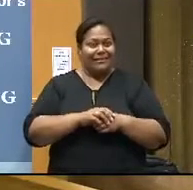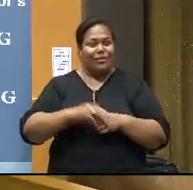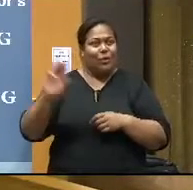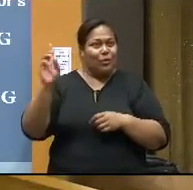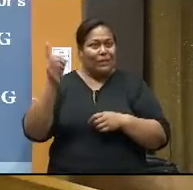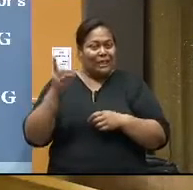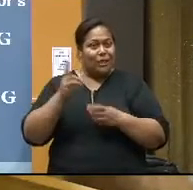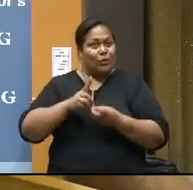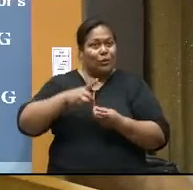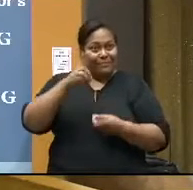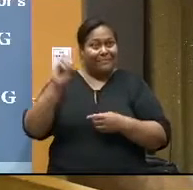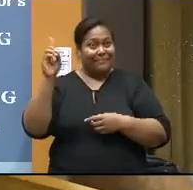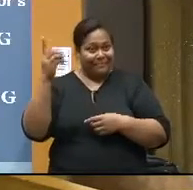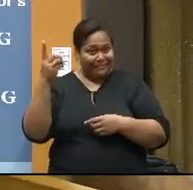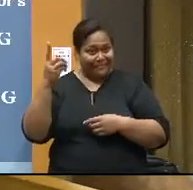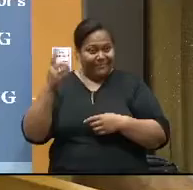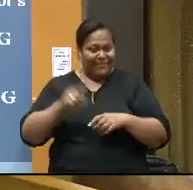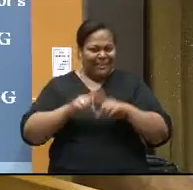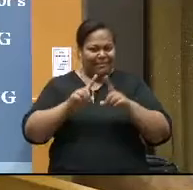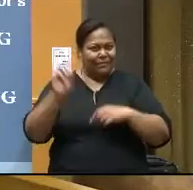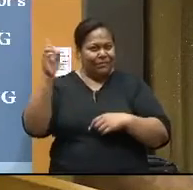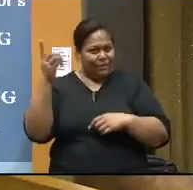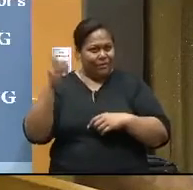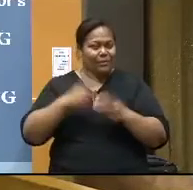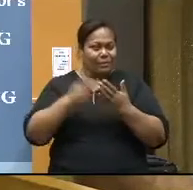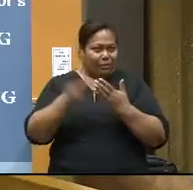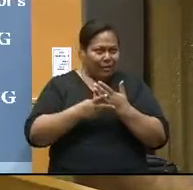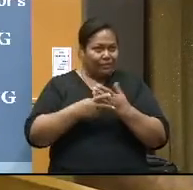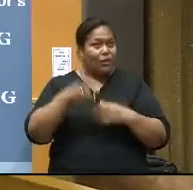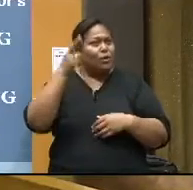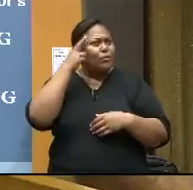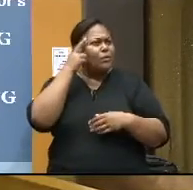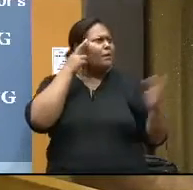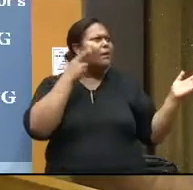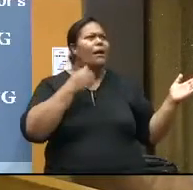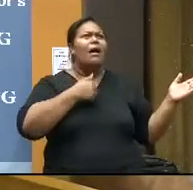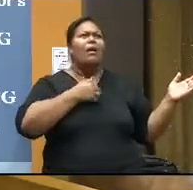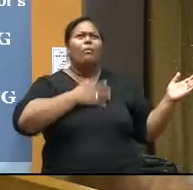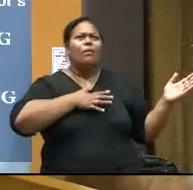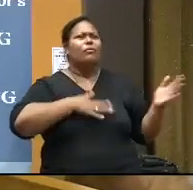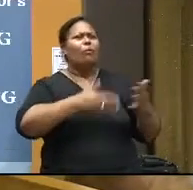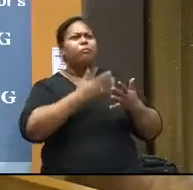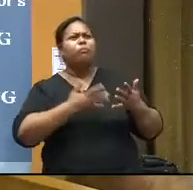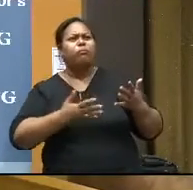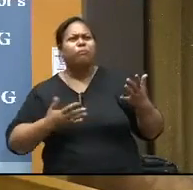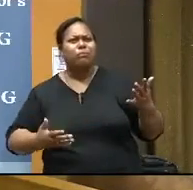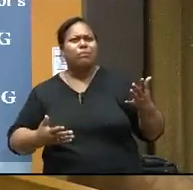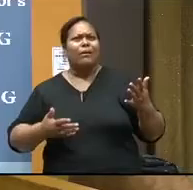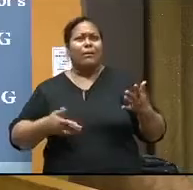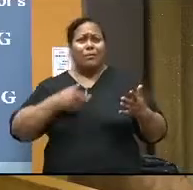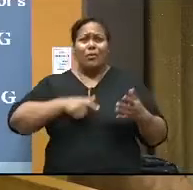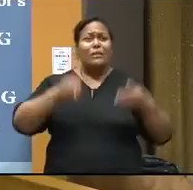programs and develop new pathways. The reason I laboriously go through these things is the success